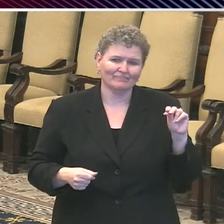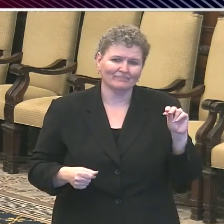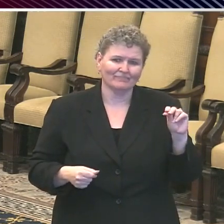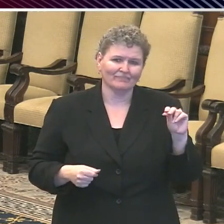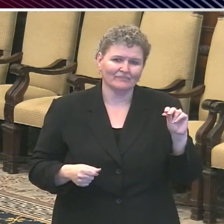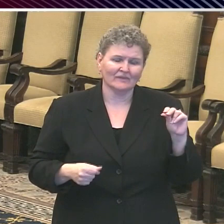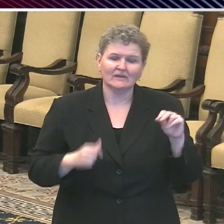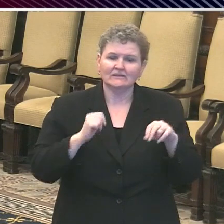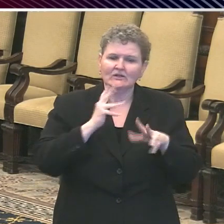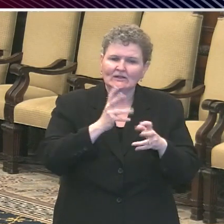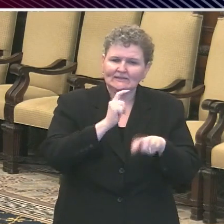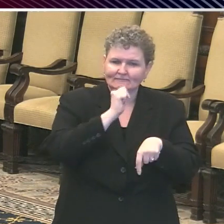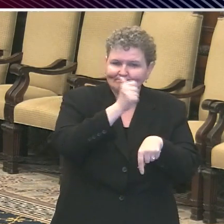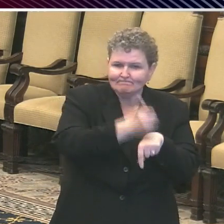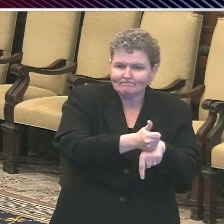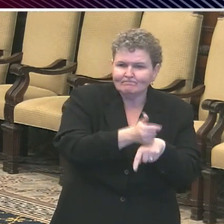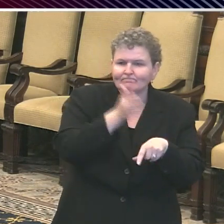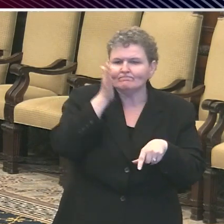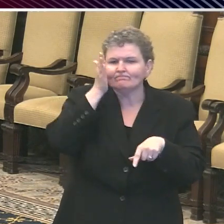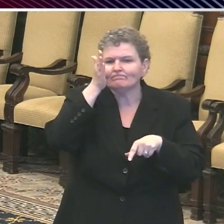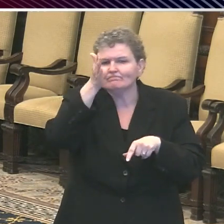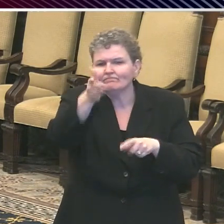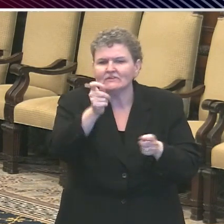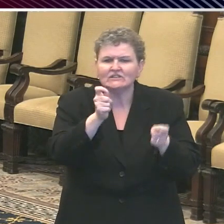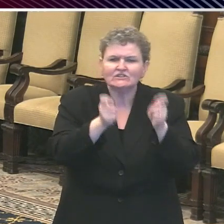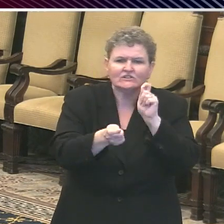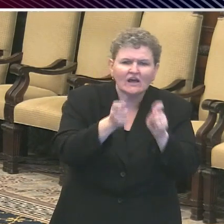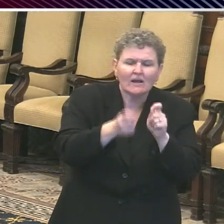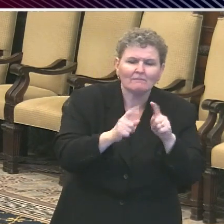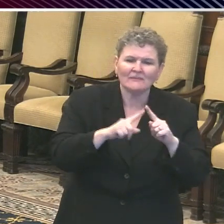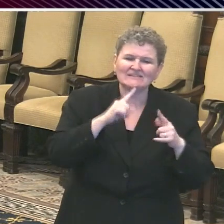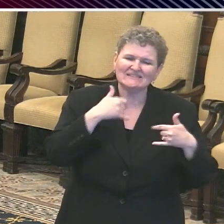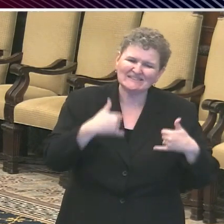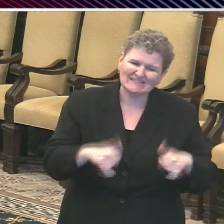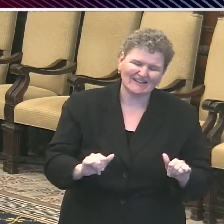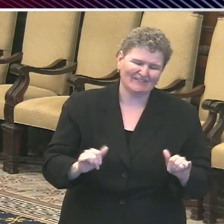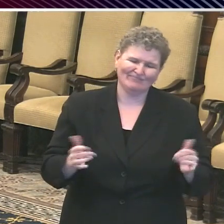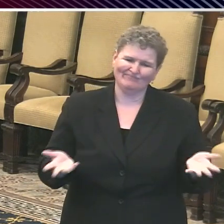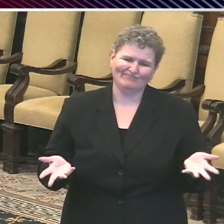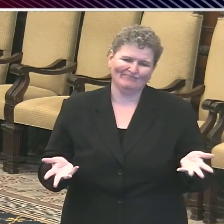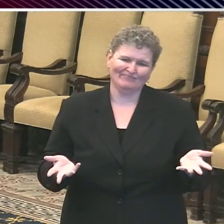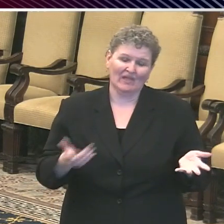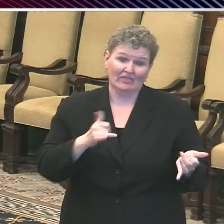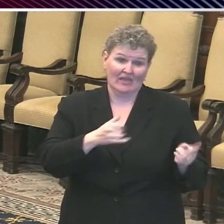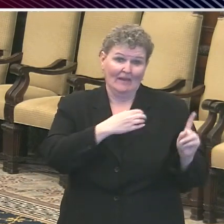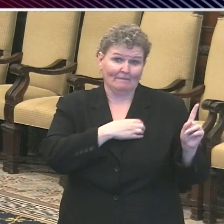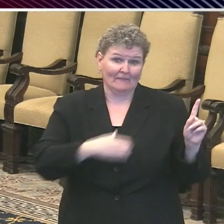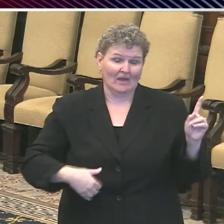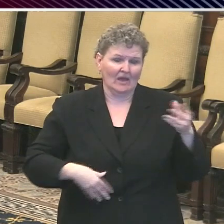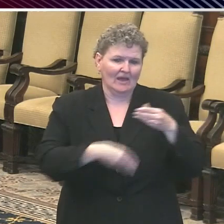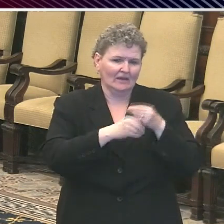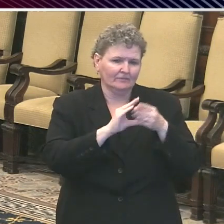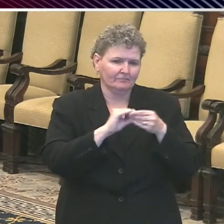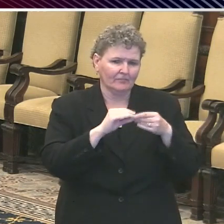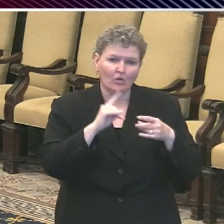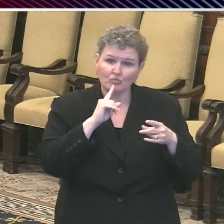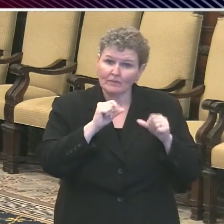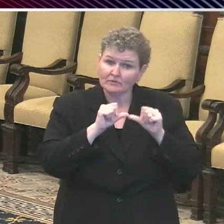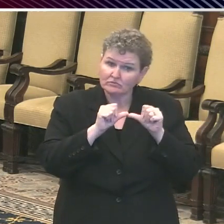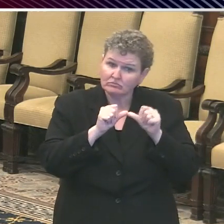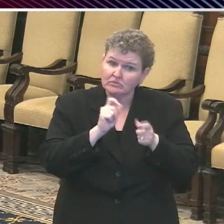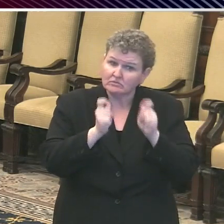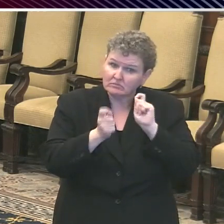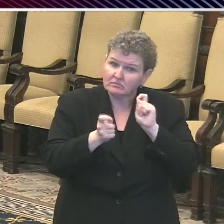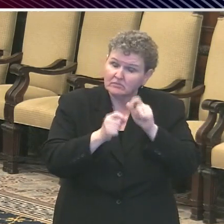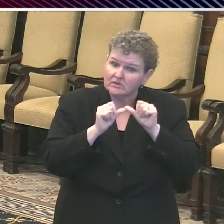future ambitions for some members of council. There's a process that's going on now. It's ongoing. And it's important